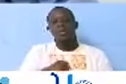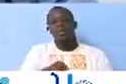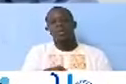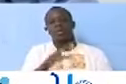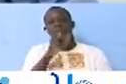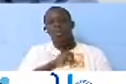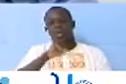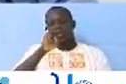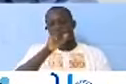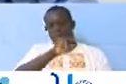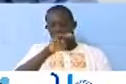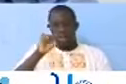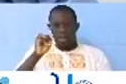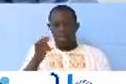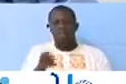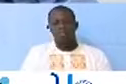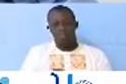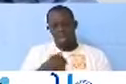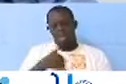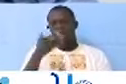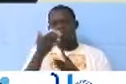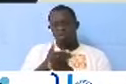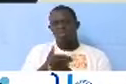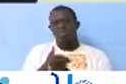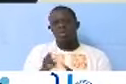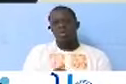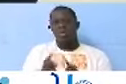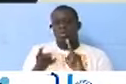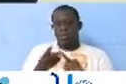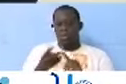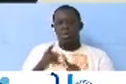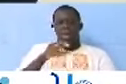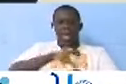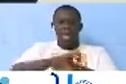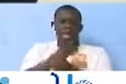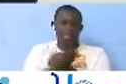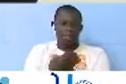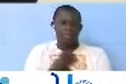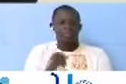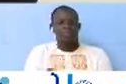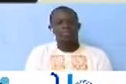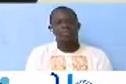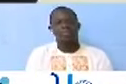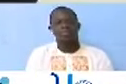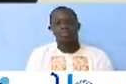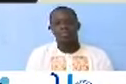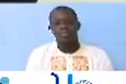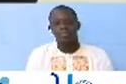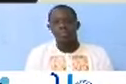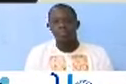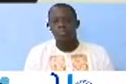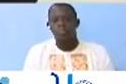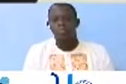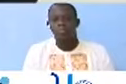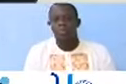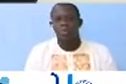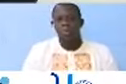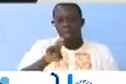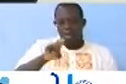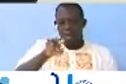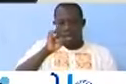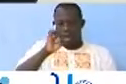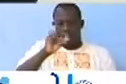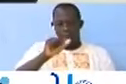second arrest Sane. At the NIA. No, NIA is one. Welcome is one. NIA is